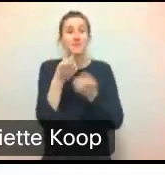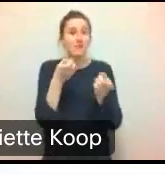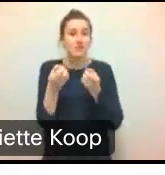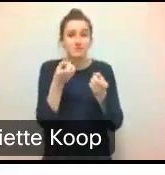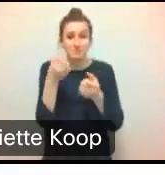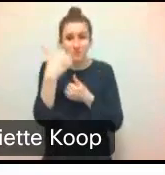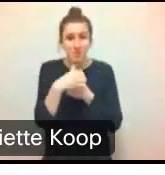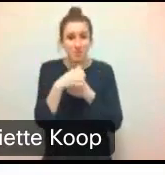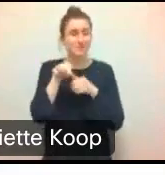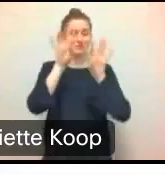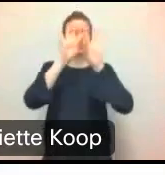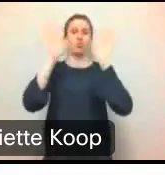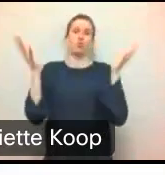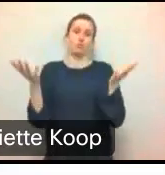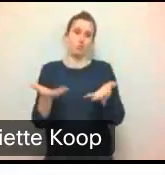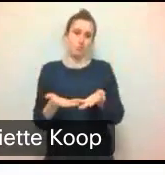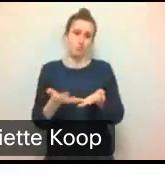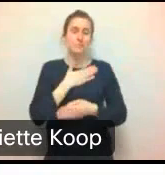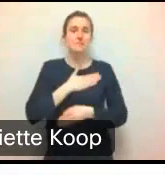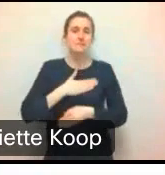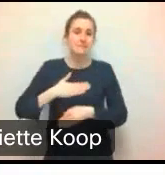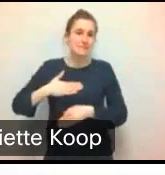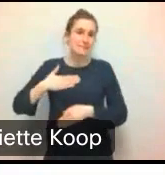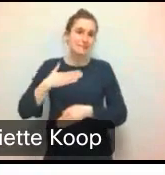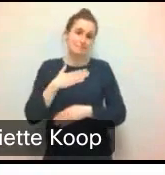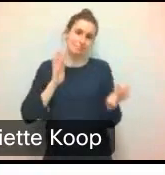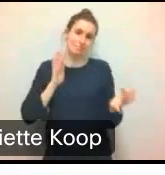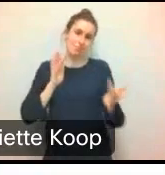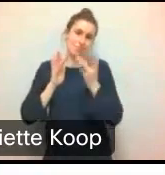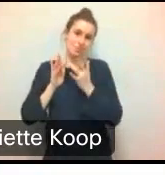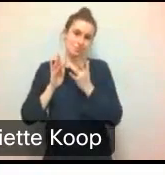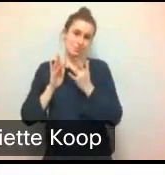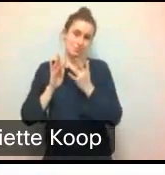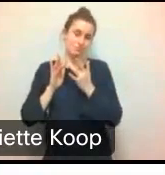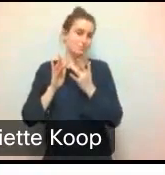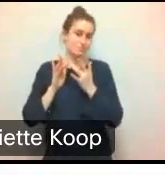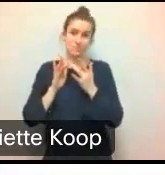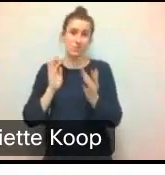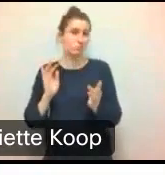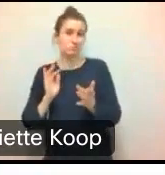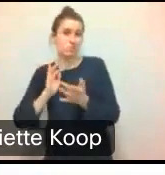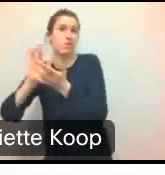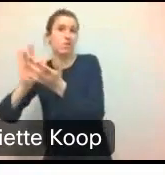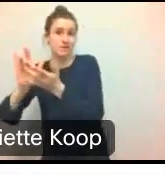is an overview. Please, please, please contact me or contact one of my